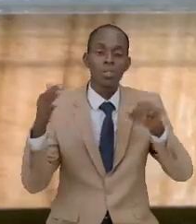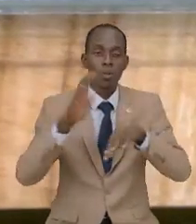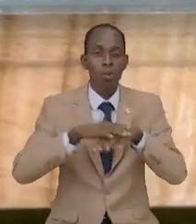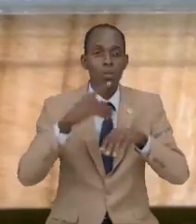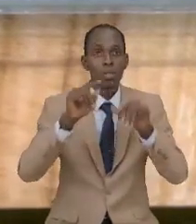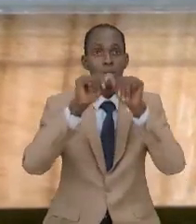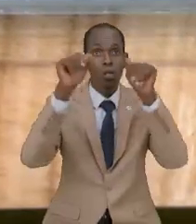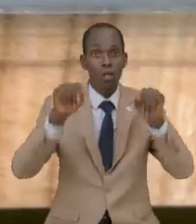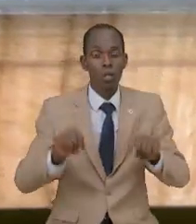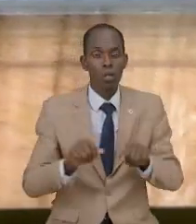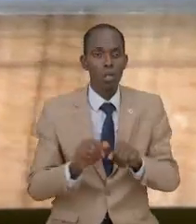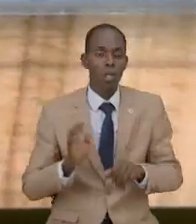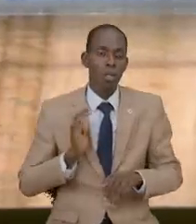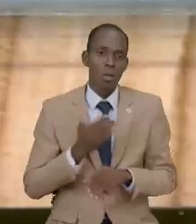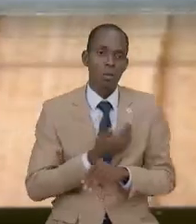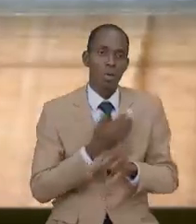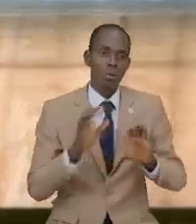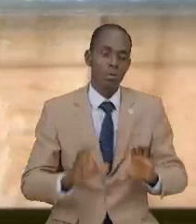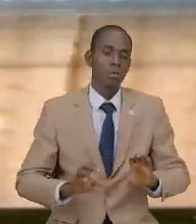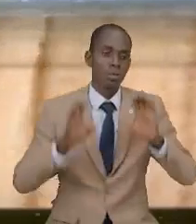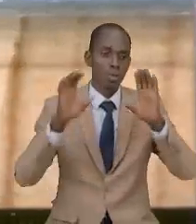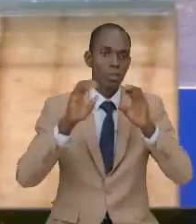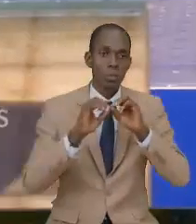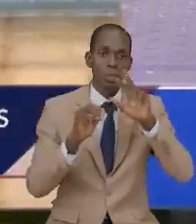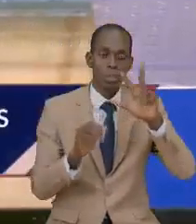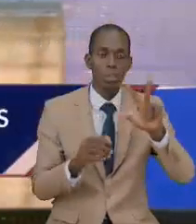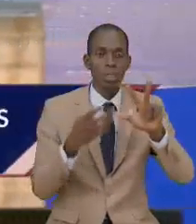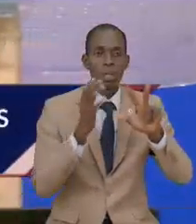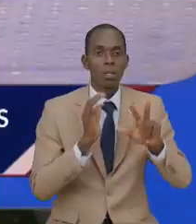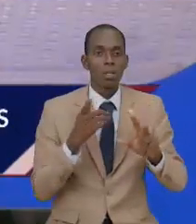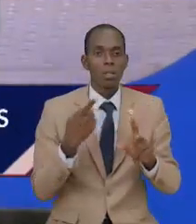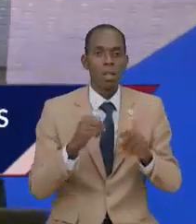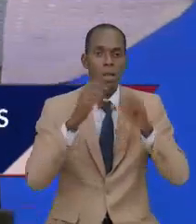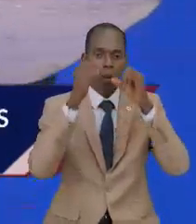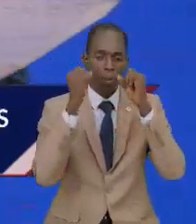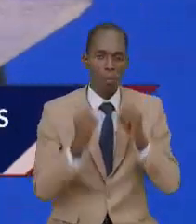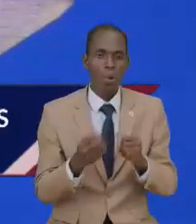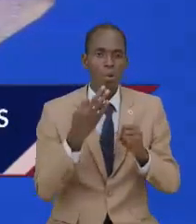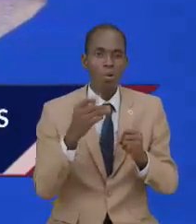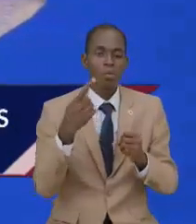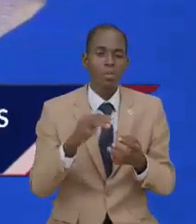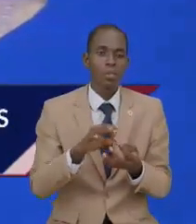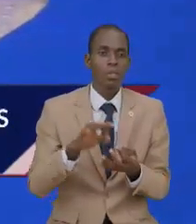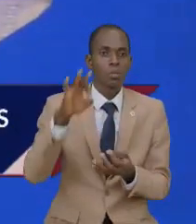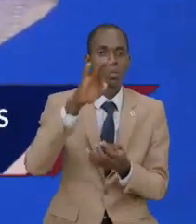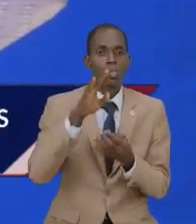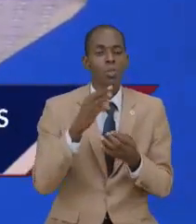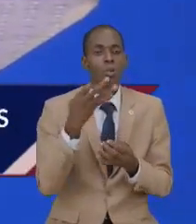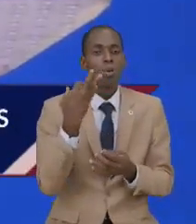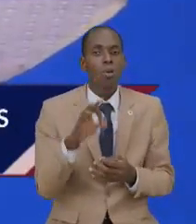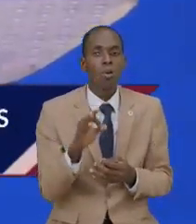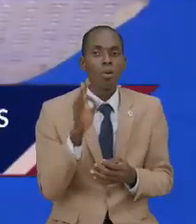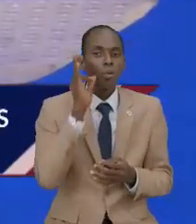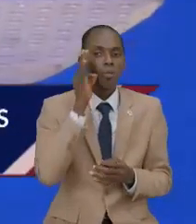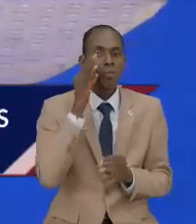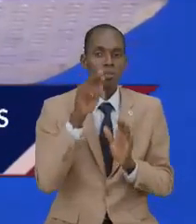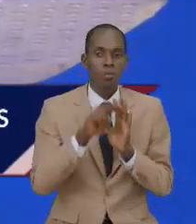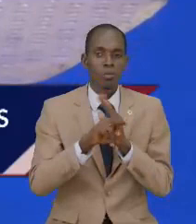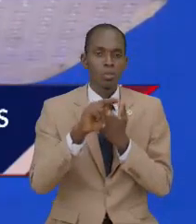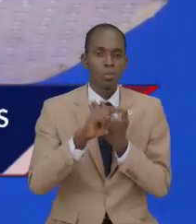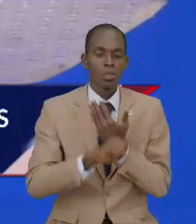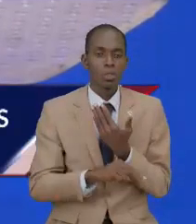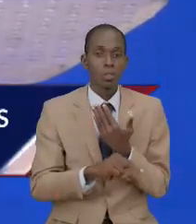and consecration. Number three, the power of the Spirit for fruitfulness in